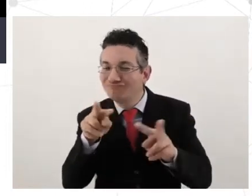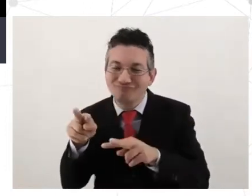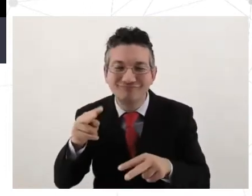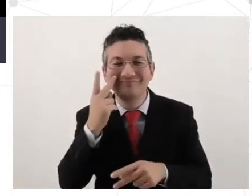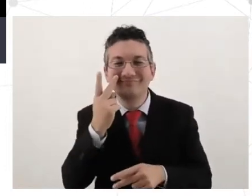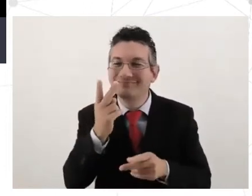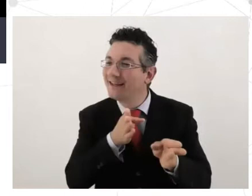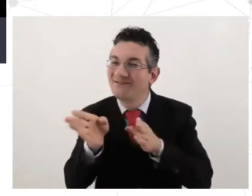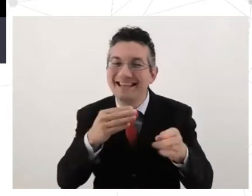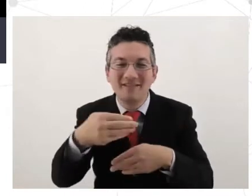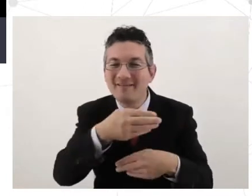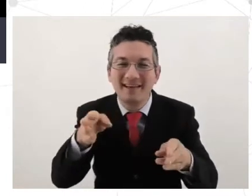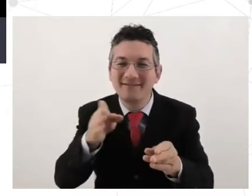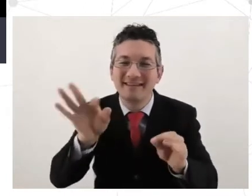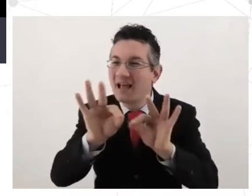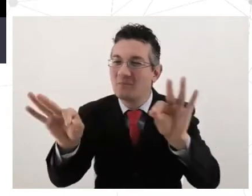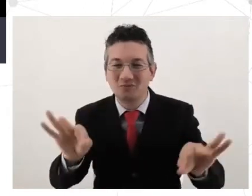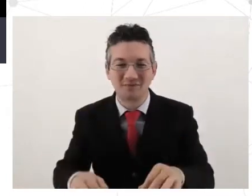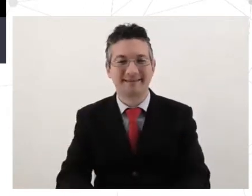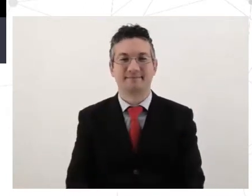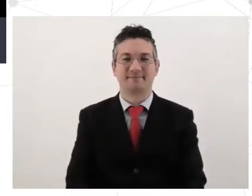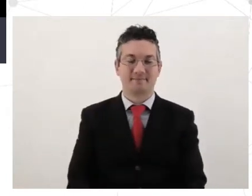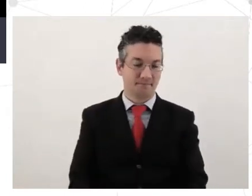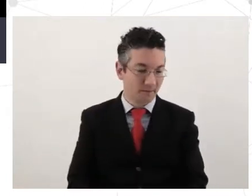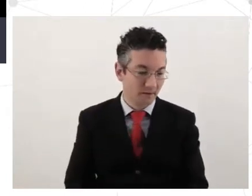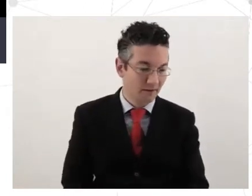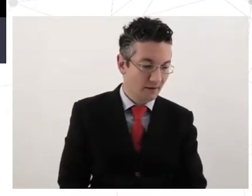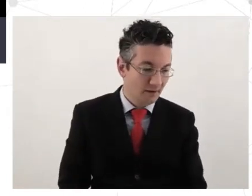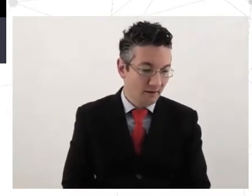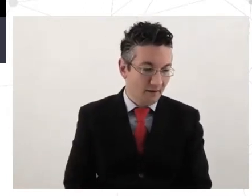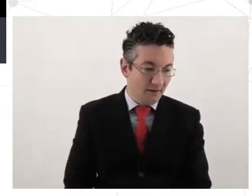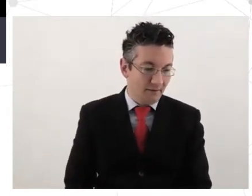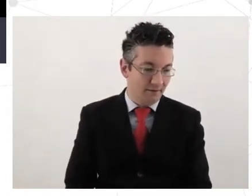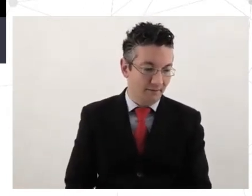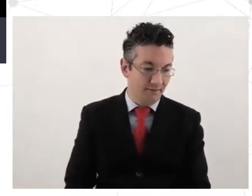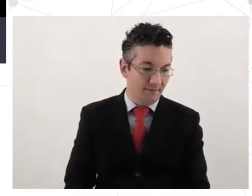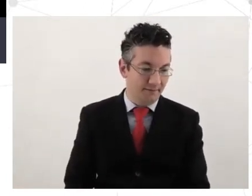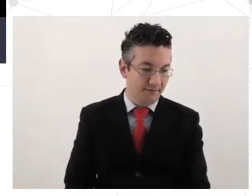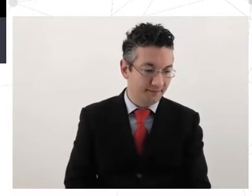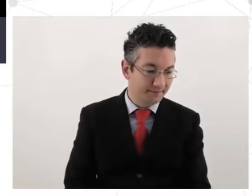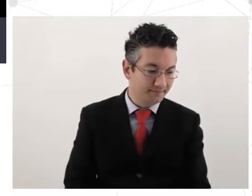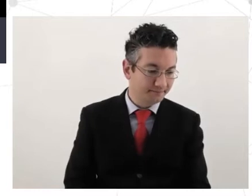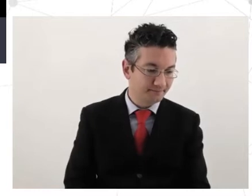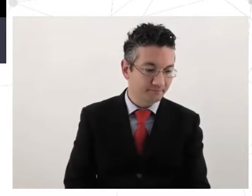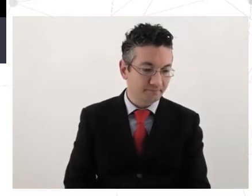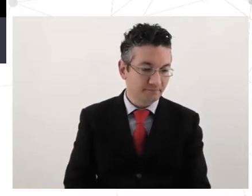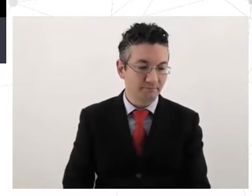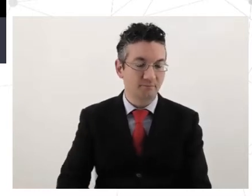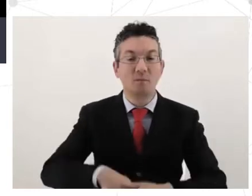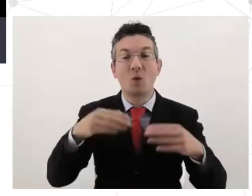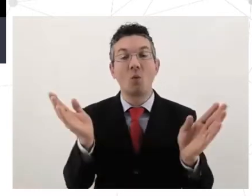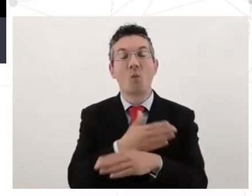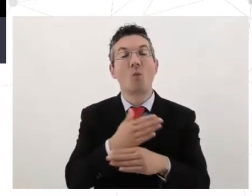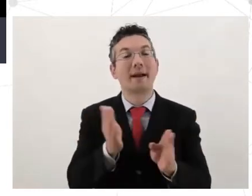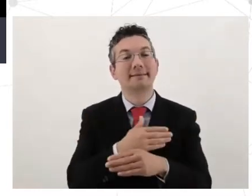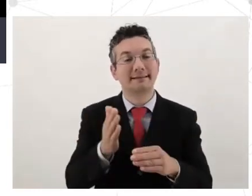Street Preview button to gain a rich sense of the street layout in 3D audio. You will be